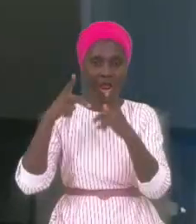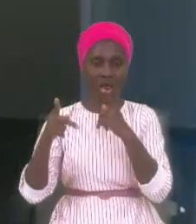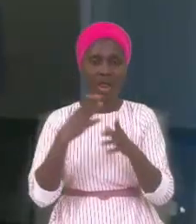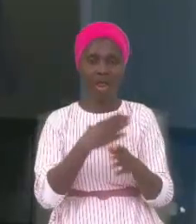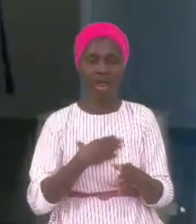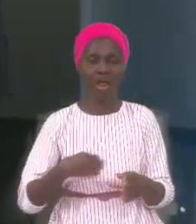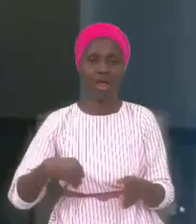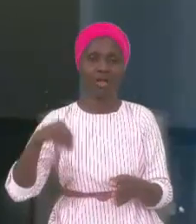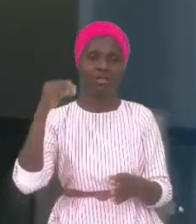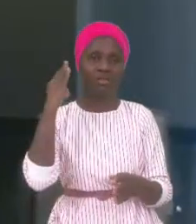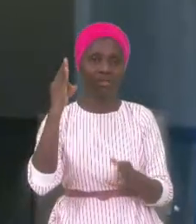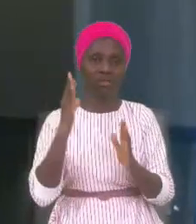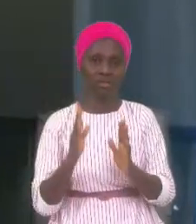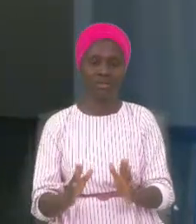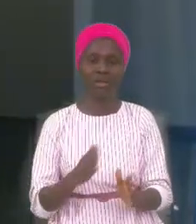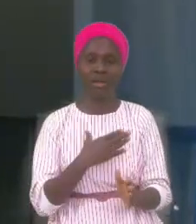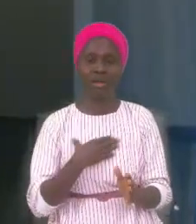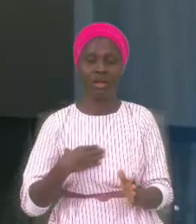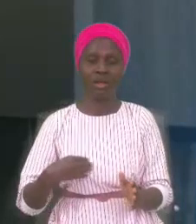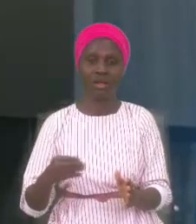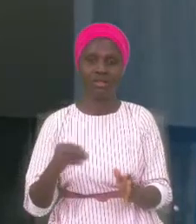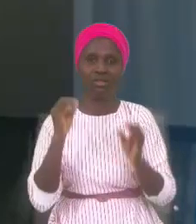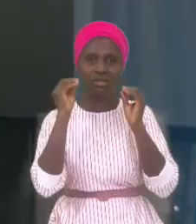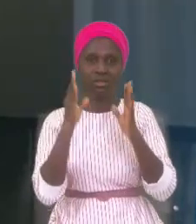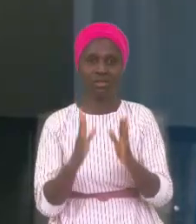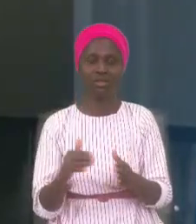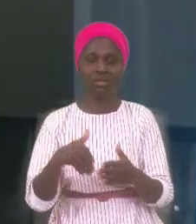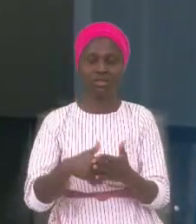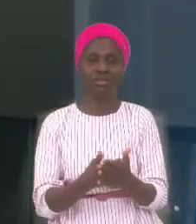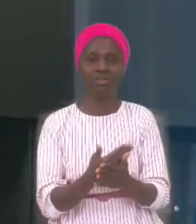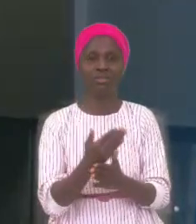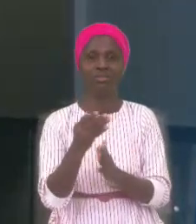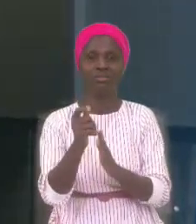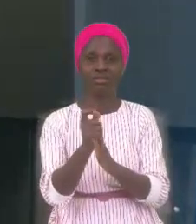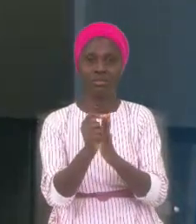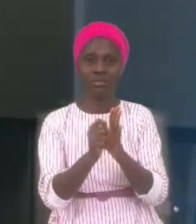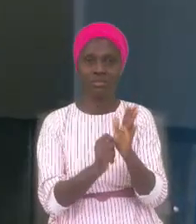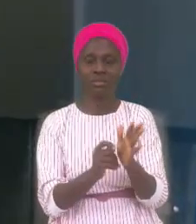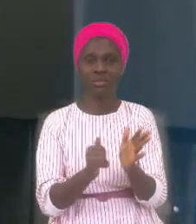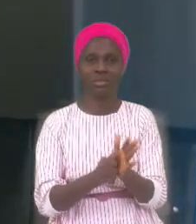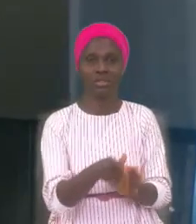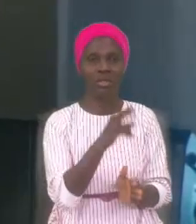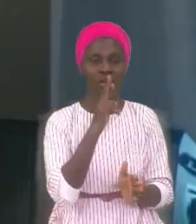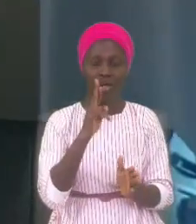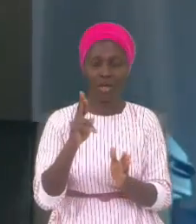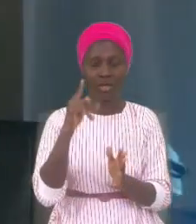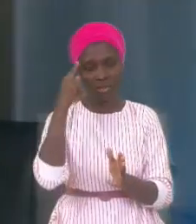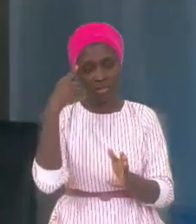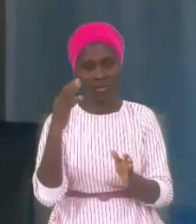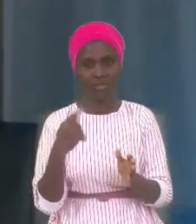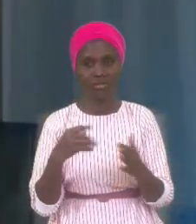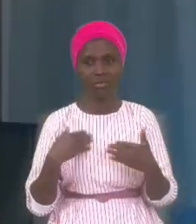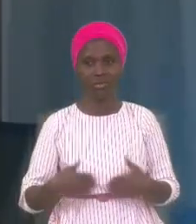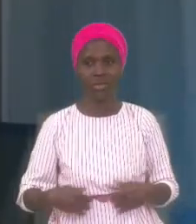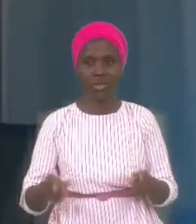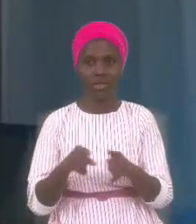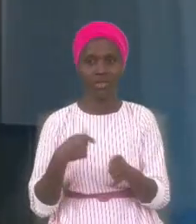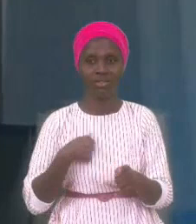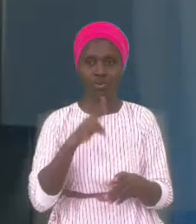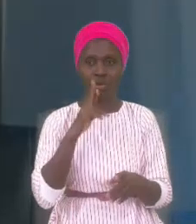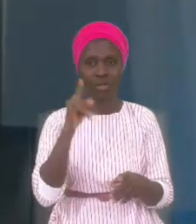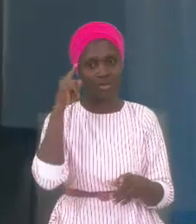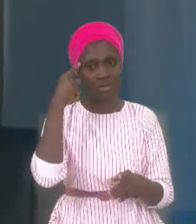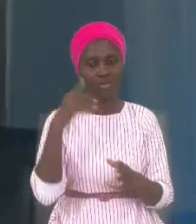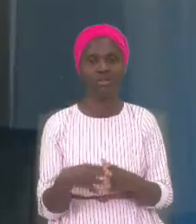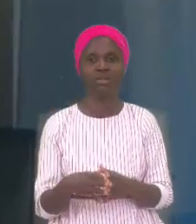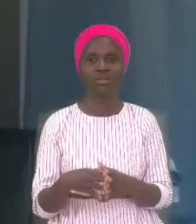the teachers in the New Testament, that they were thinking of the body? And so I'll be taking a series on the